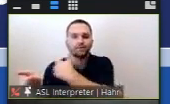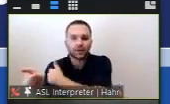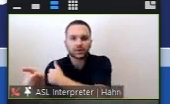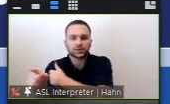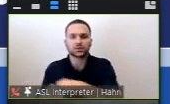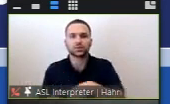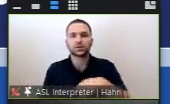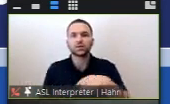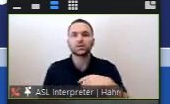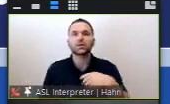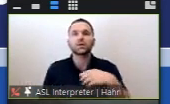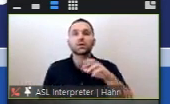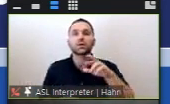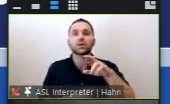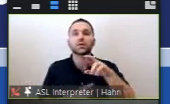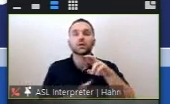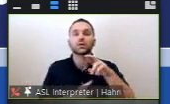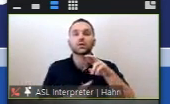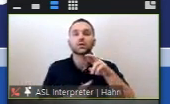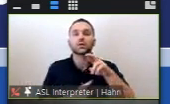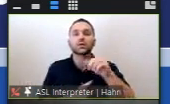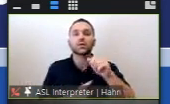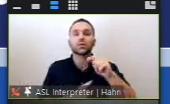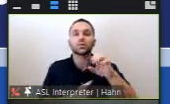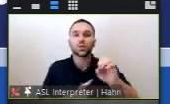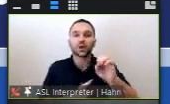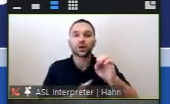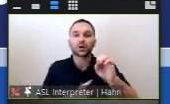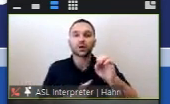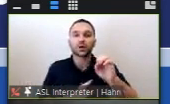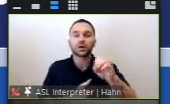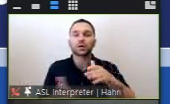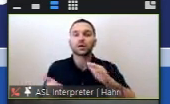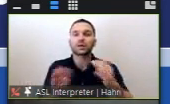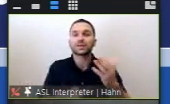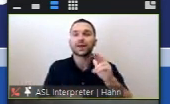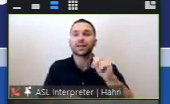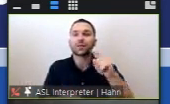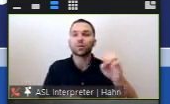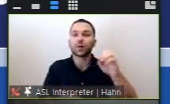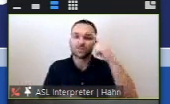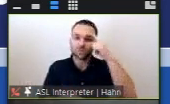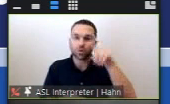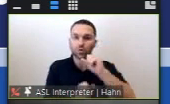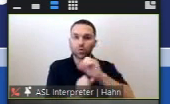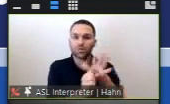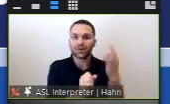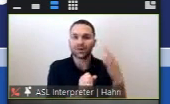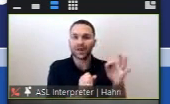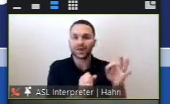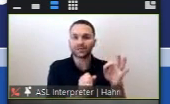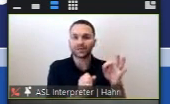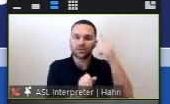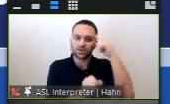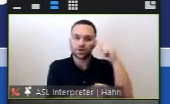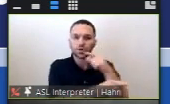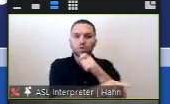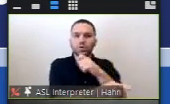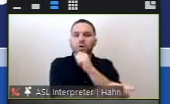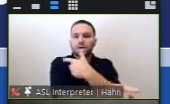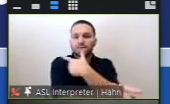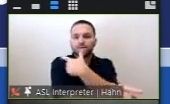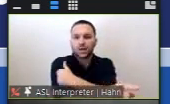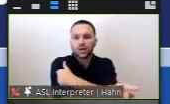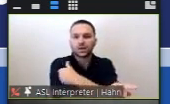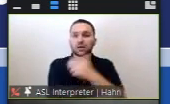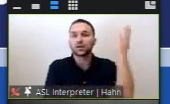cases the case rate that we're seeing, the death rate that we're seeing for COVID-19 breakthrough in unvaccinated individuals, which was